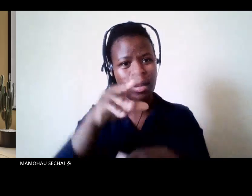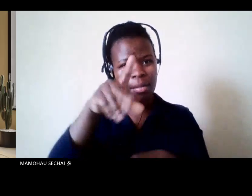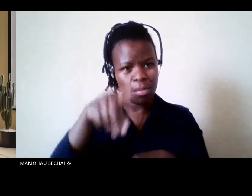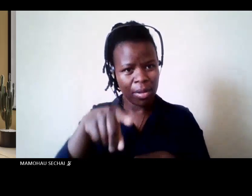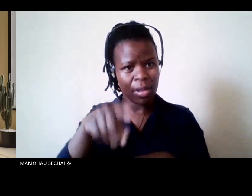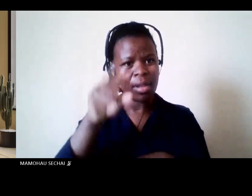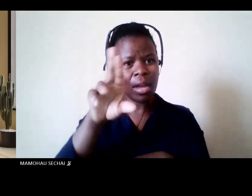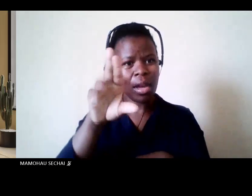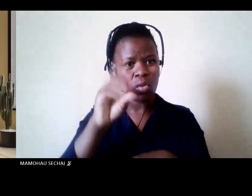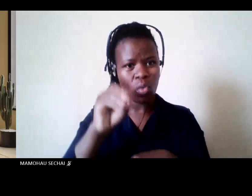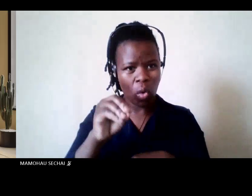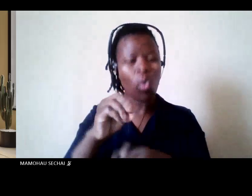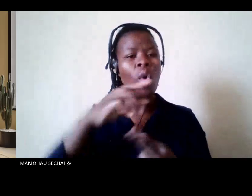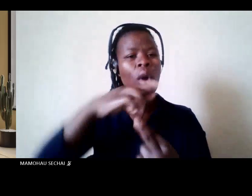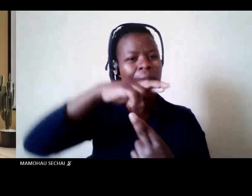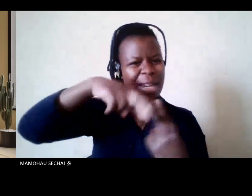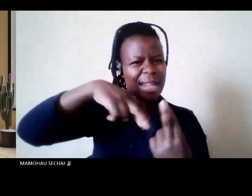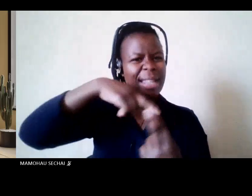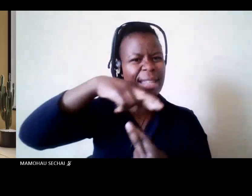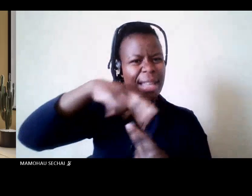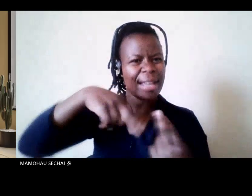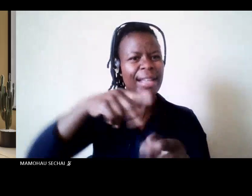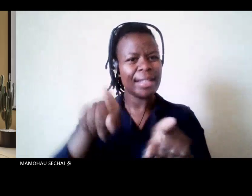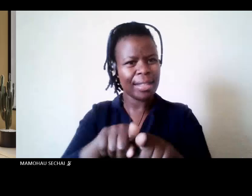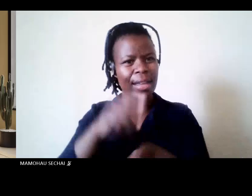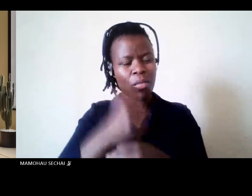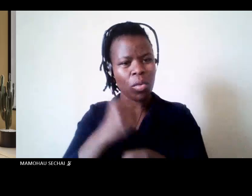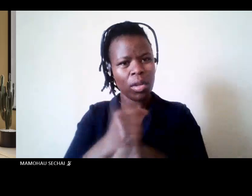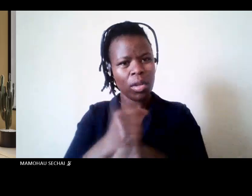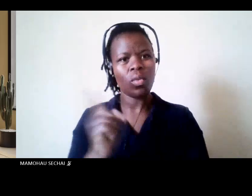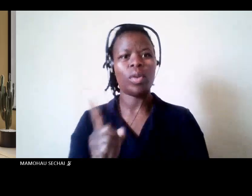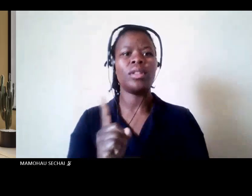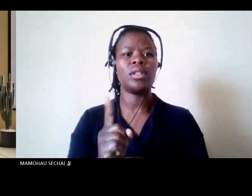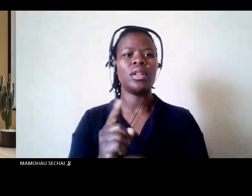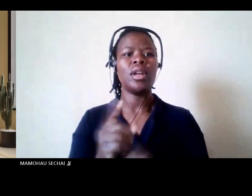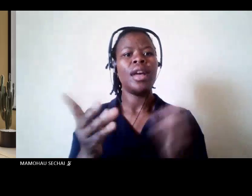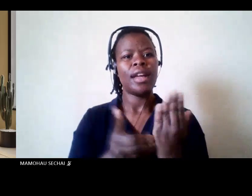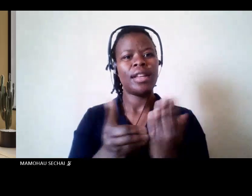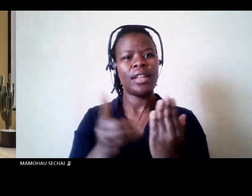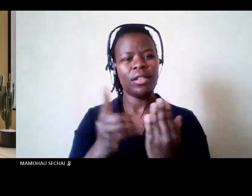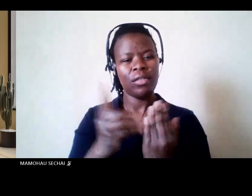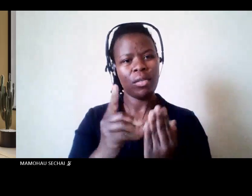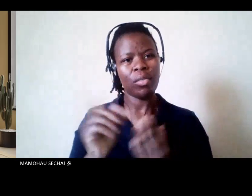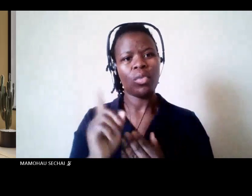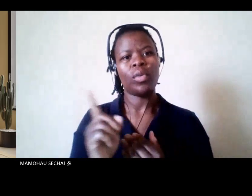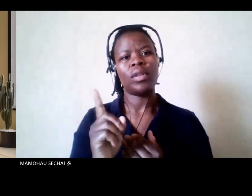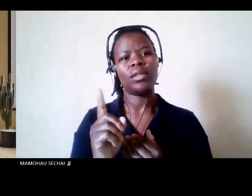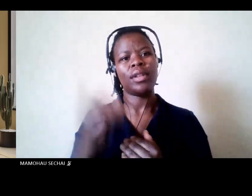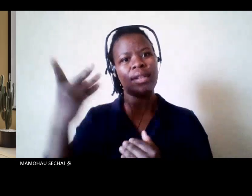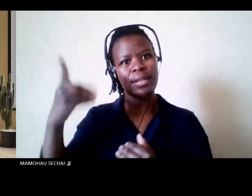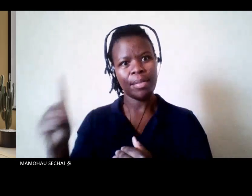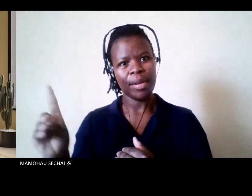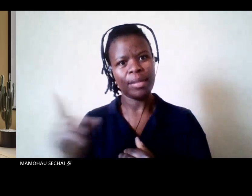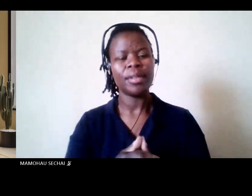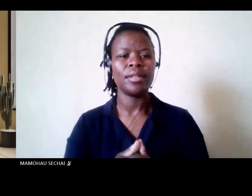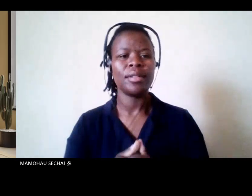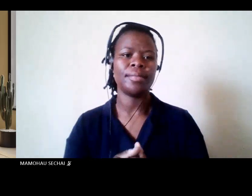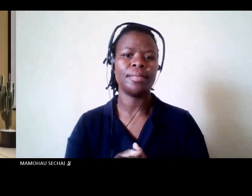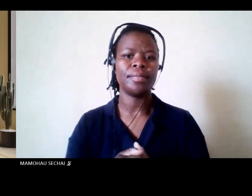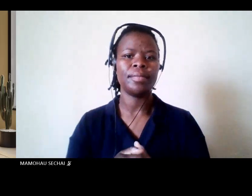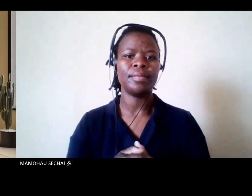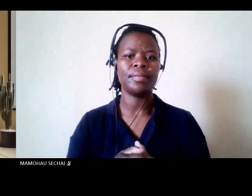Recycling. I work in the enterprise development department. Yes. And then